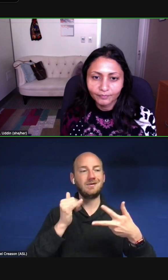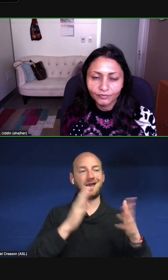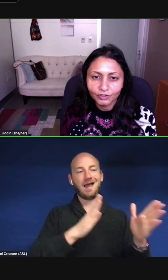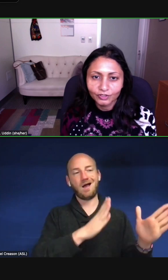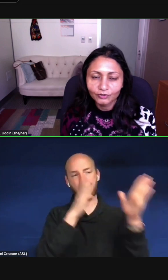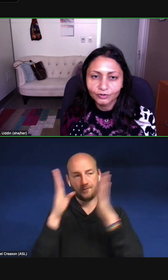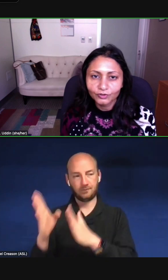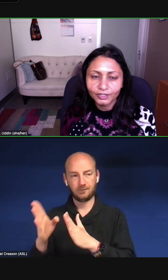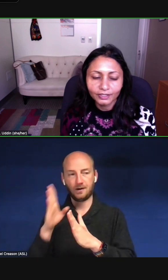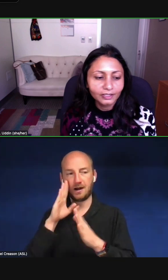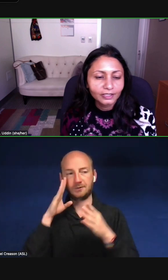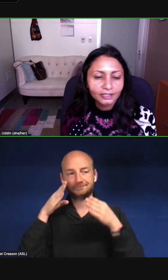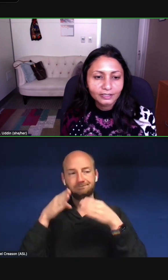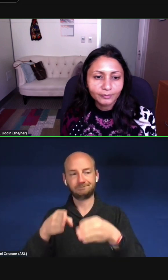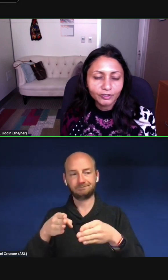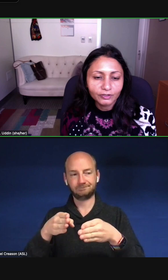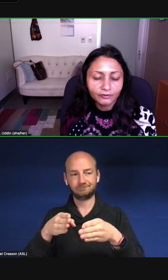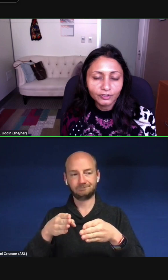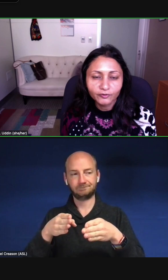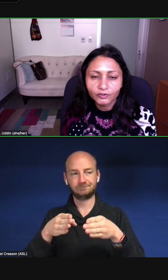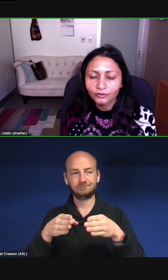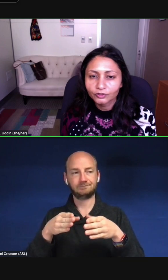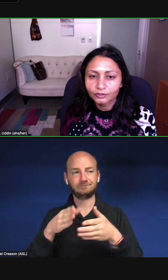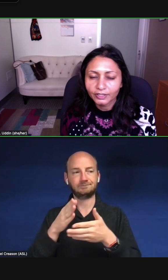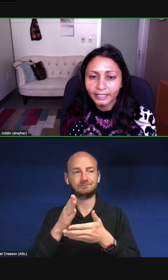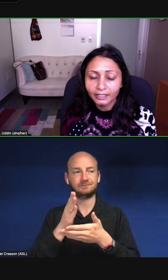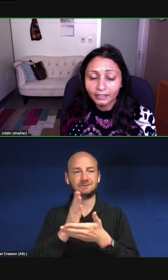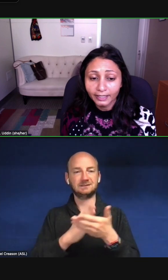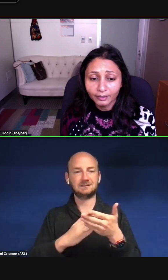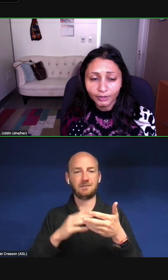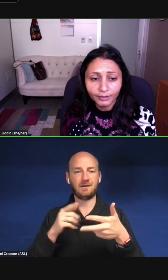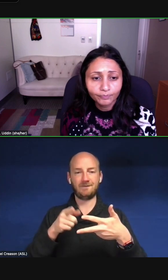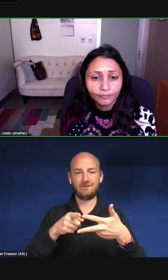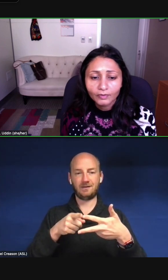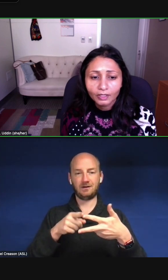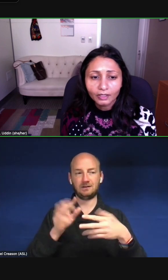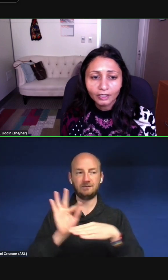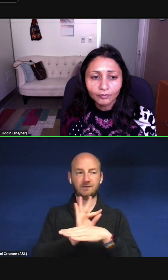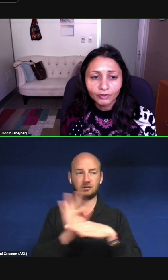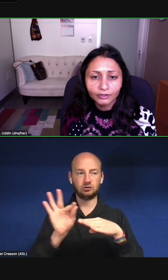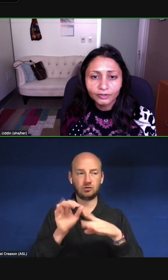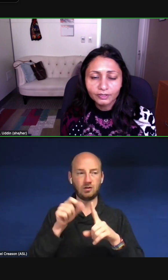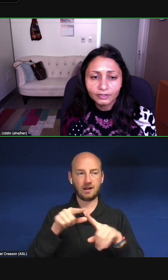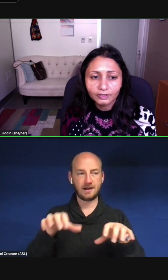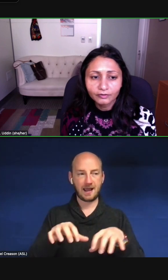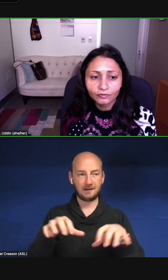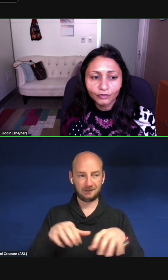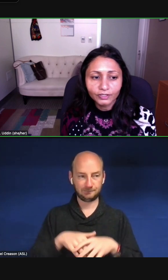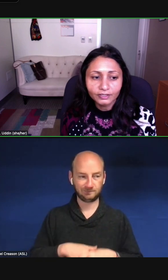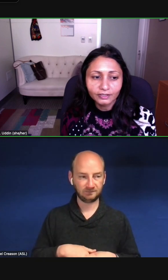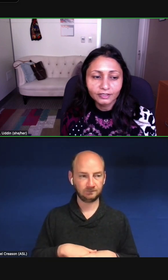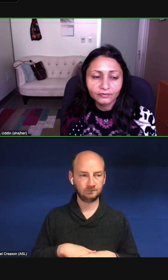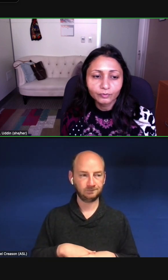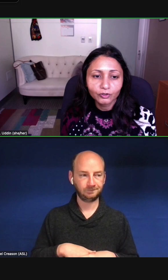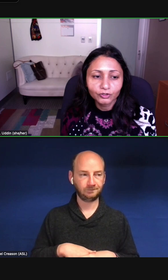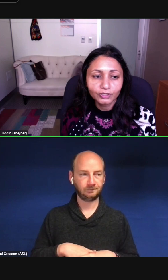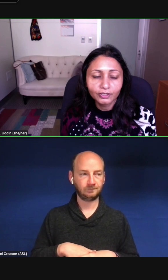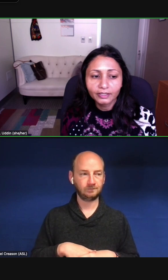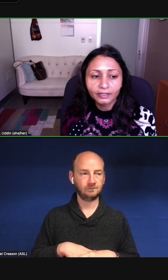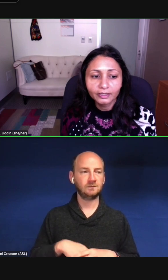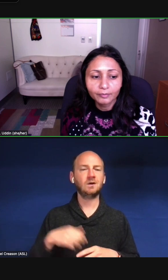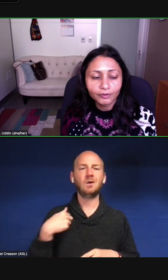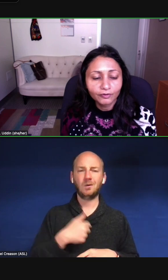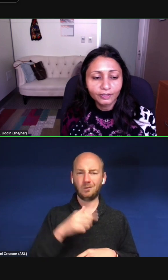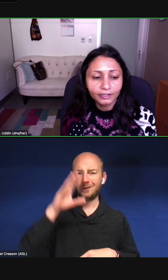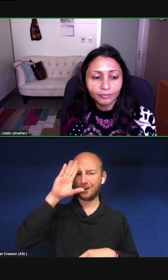two just introducing some of its functional anatomy. We know it's involved in studies of